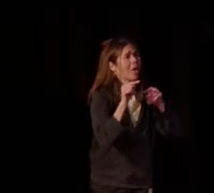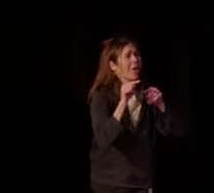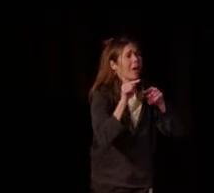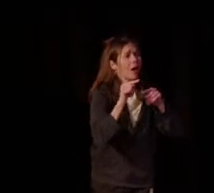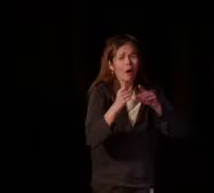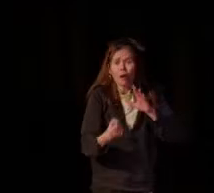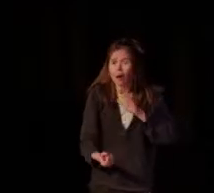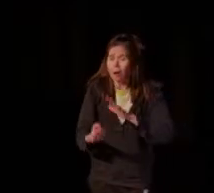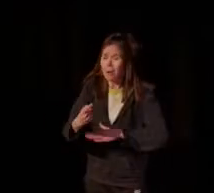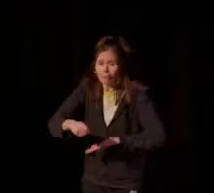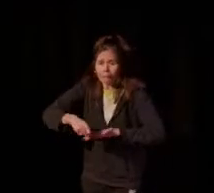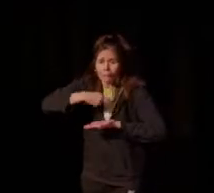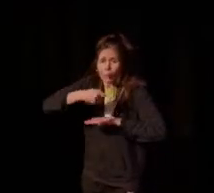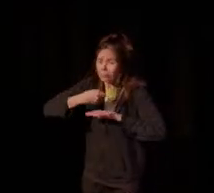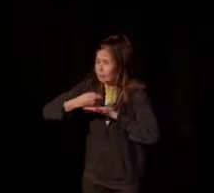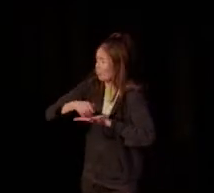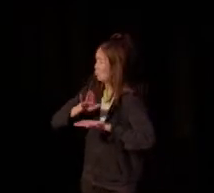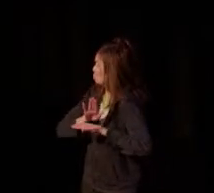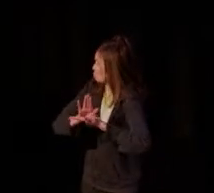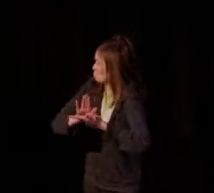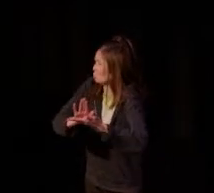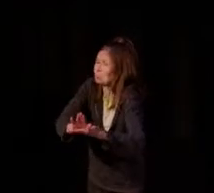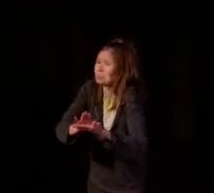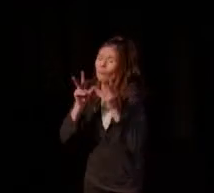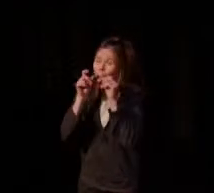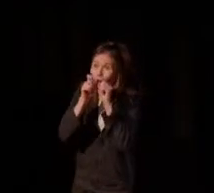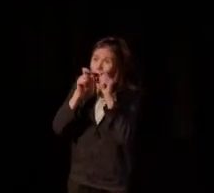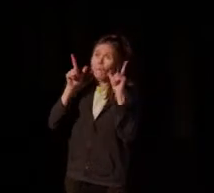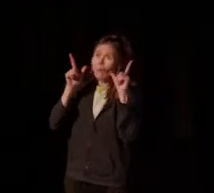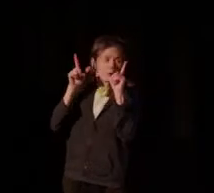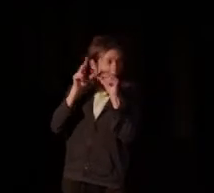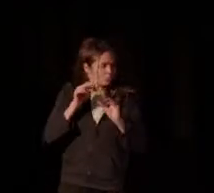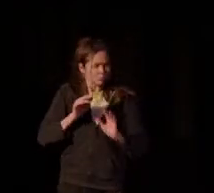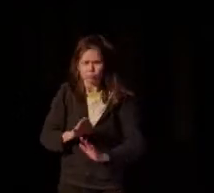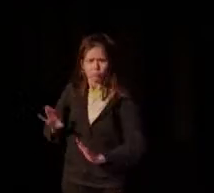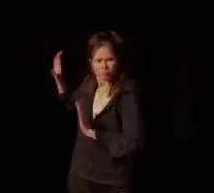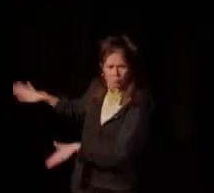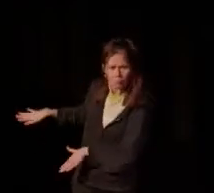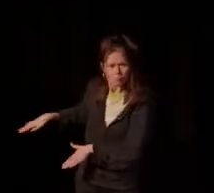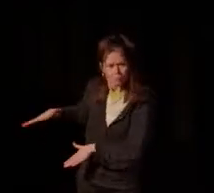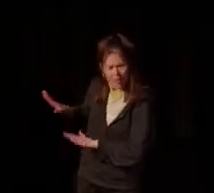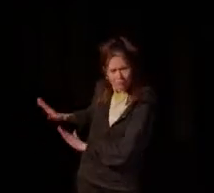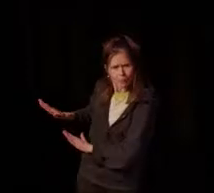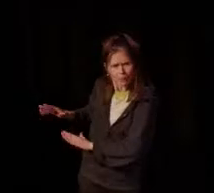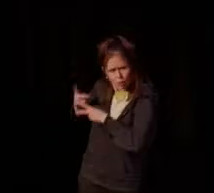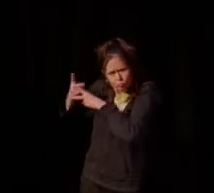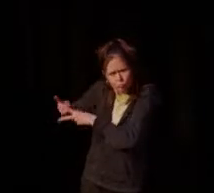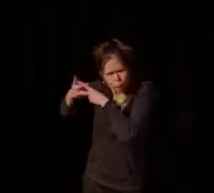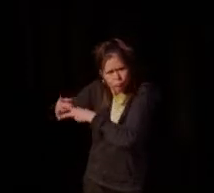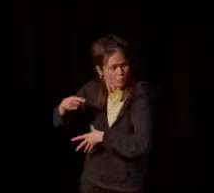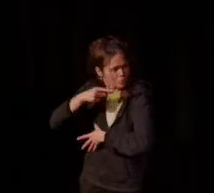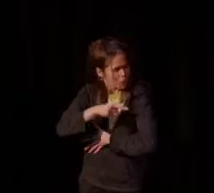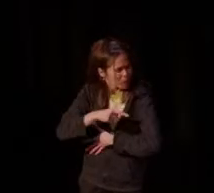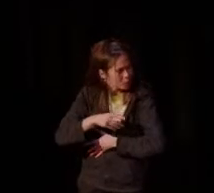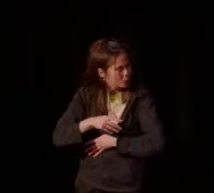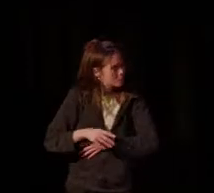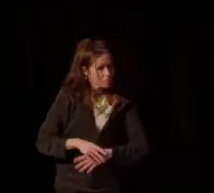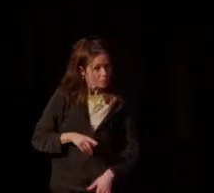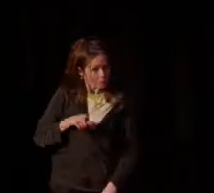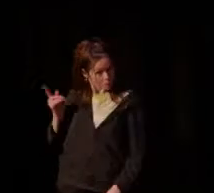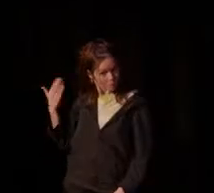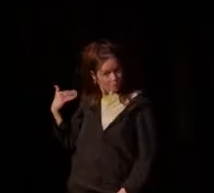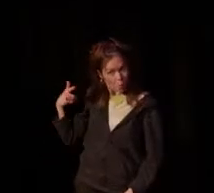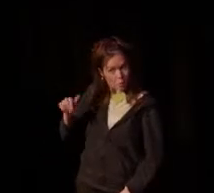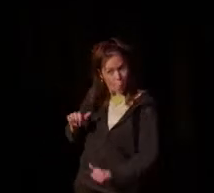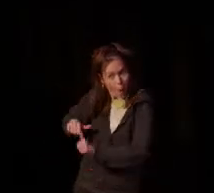appetite, his sleep, and thoroughly languished. Forget me, go check on him. Forget your former friend. The